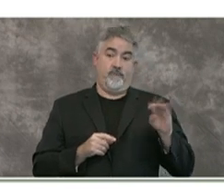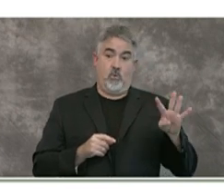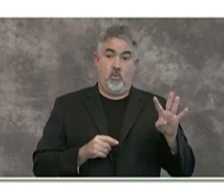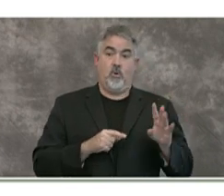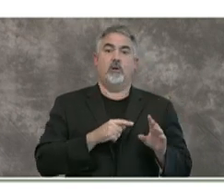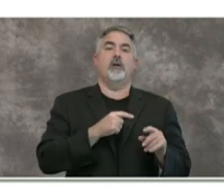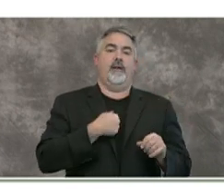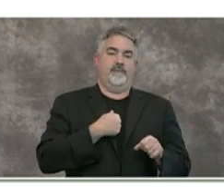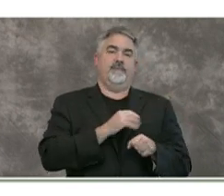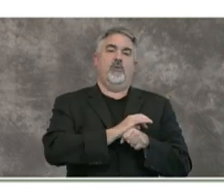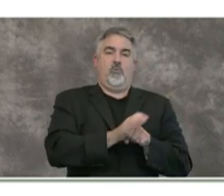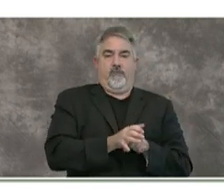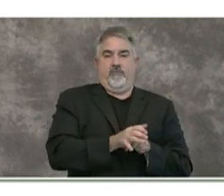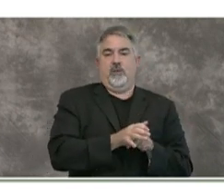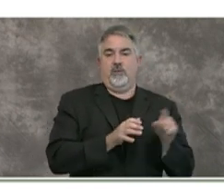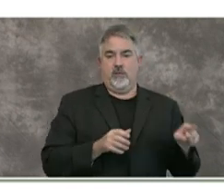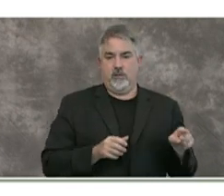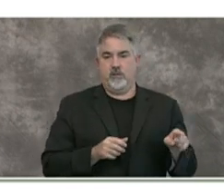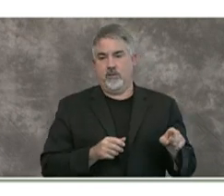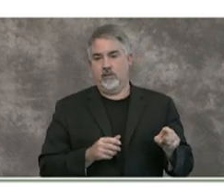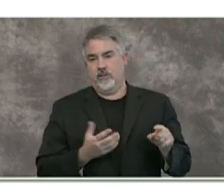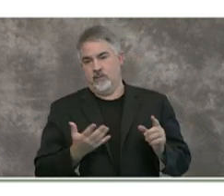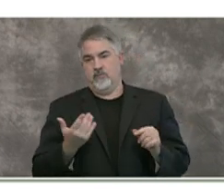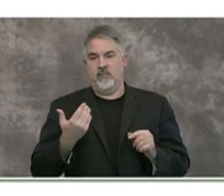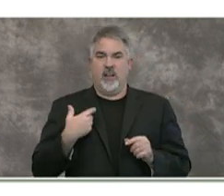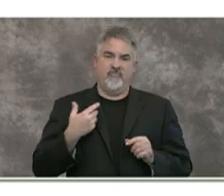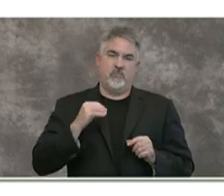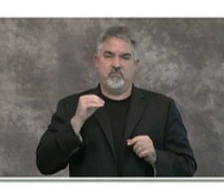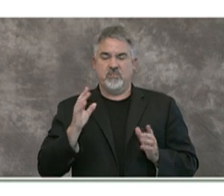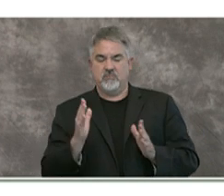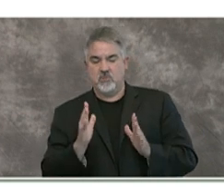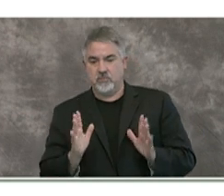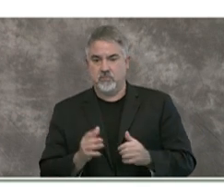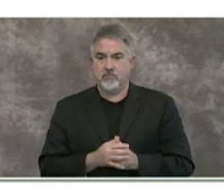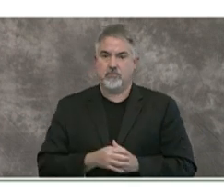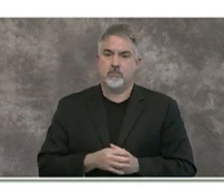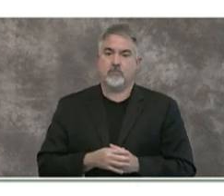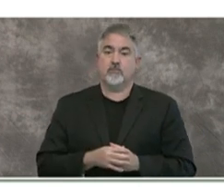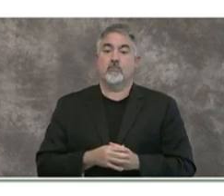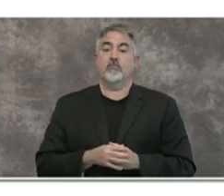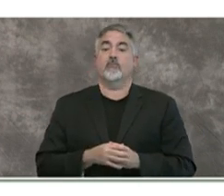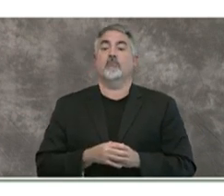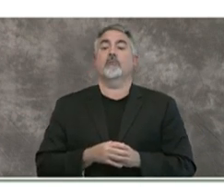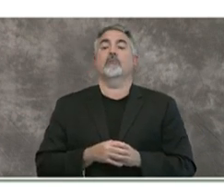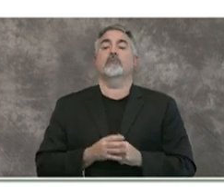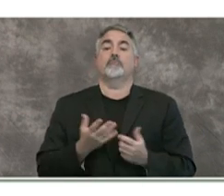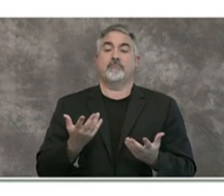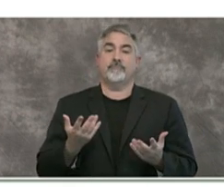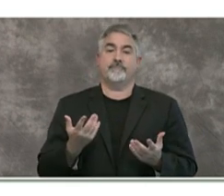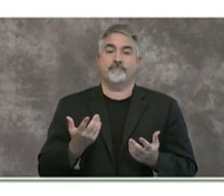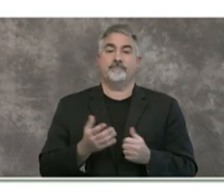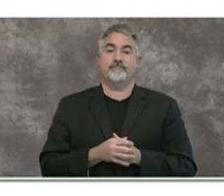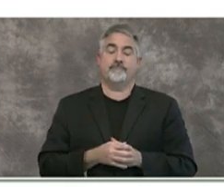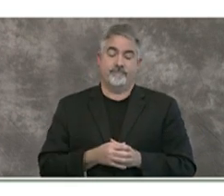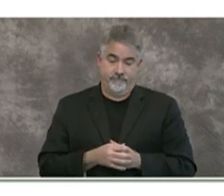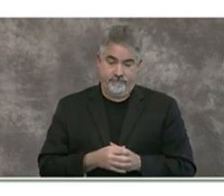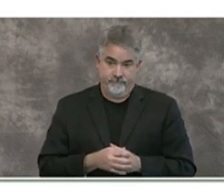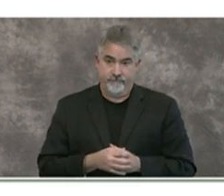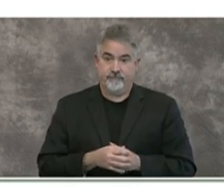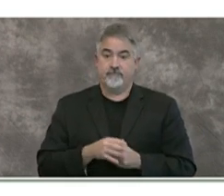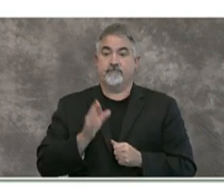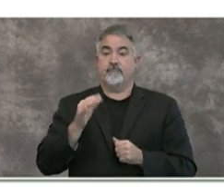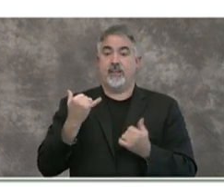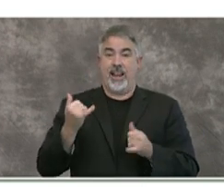same percentages that we saw yesterday in the percentages of total tests versus positive tests. Next chart breaks down the